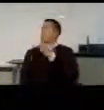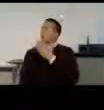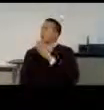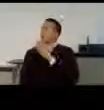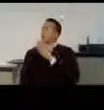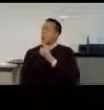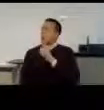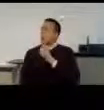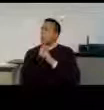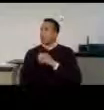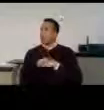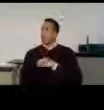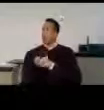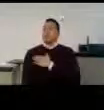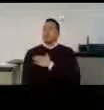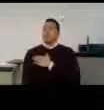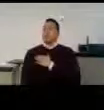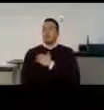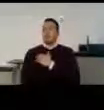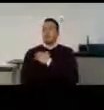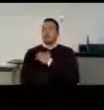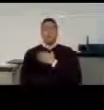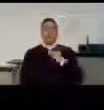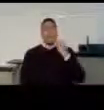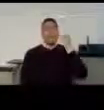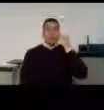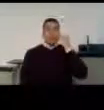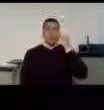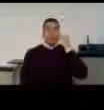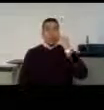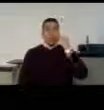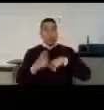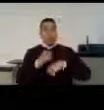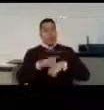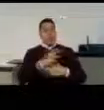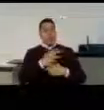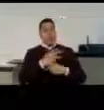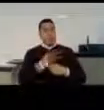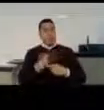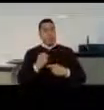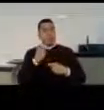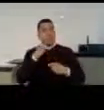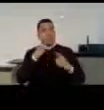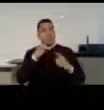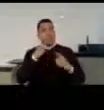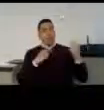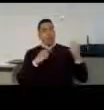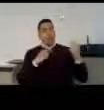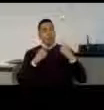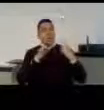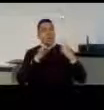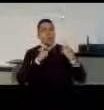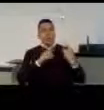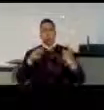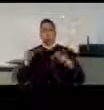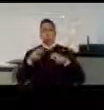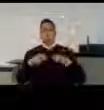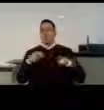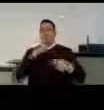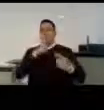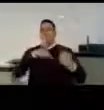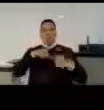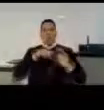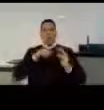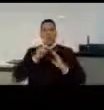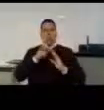Thank you, Nell. And if we don't get a chance to answer all your questions, all of the panelists will be joining you in smaller group